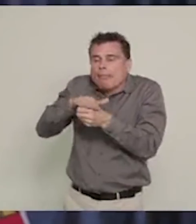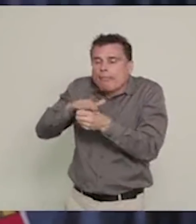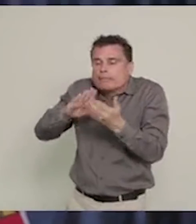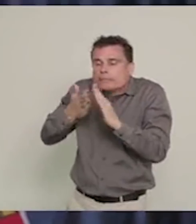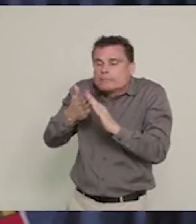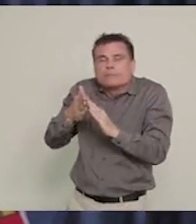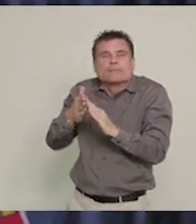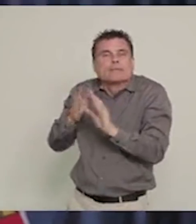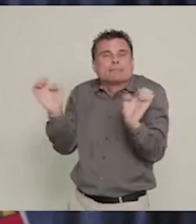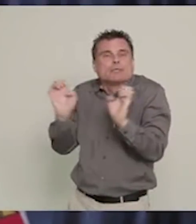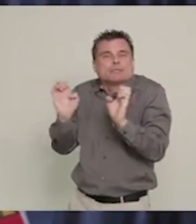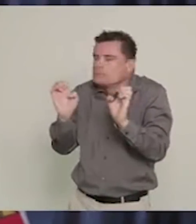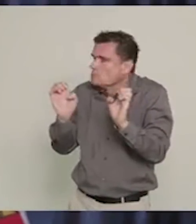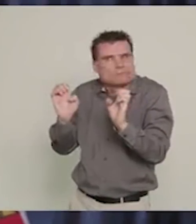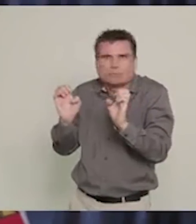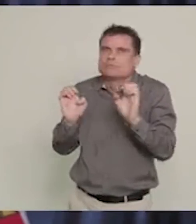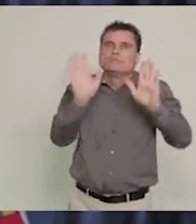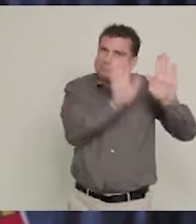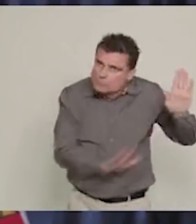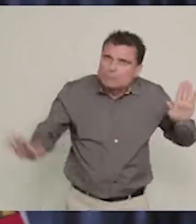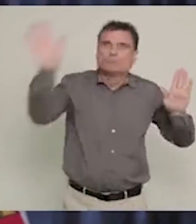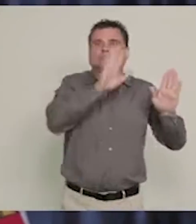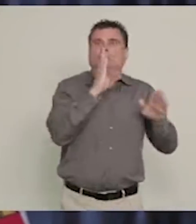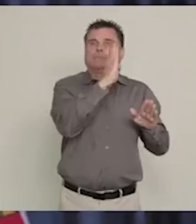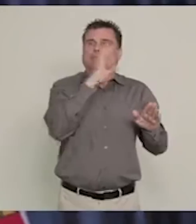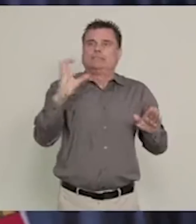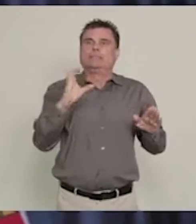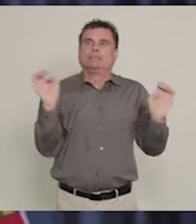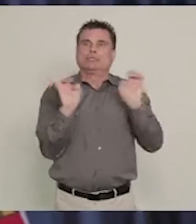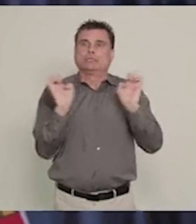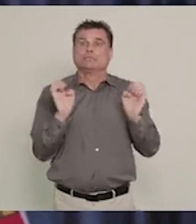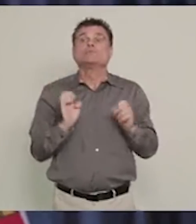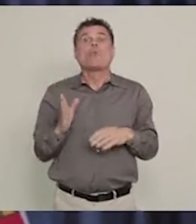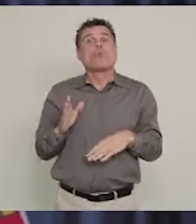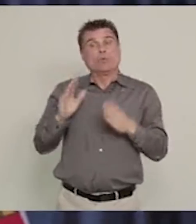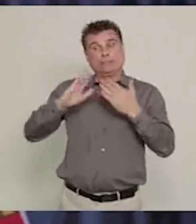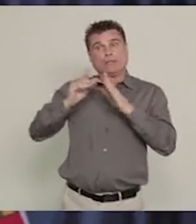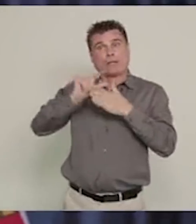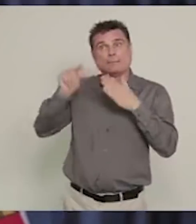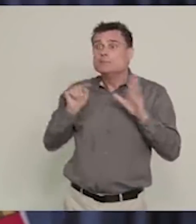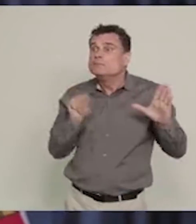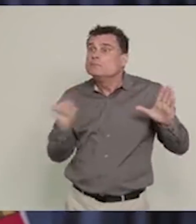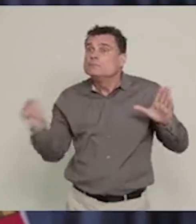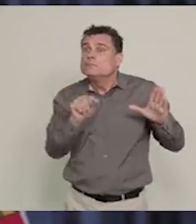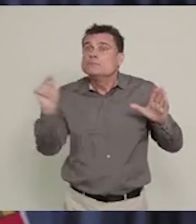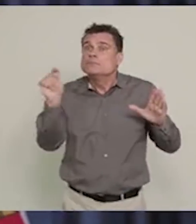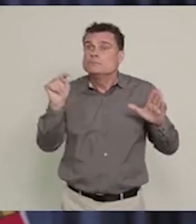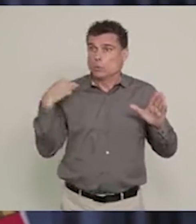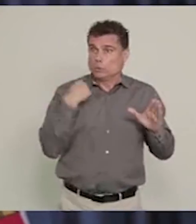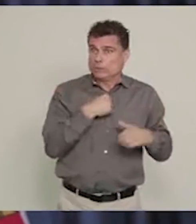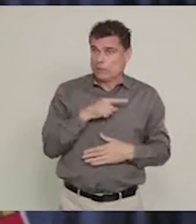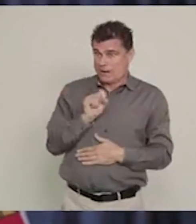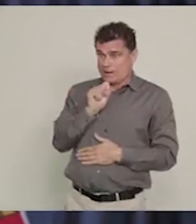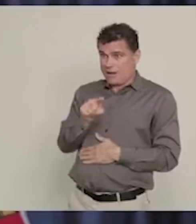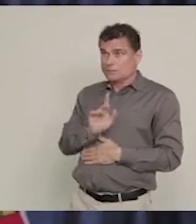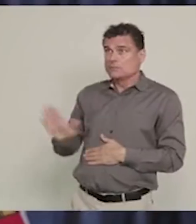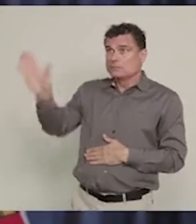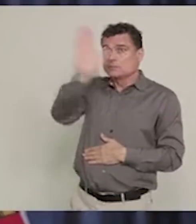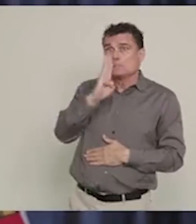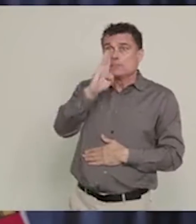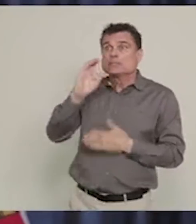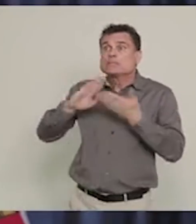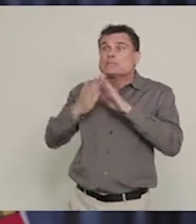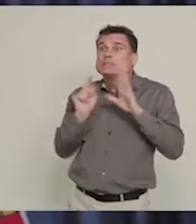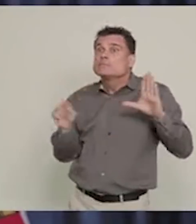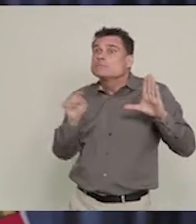local governments are being asked to identify and make available any publicly owned facility that may be used for